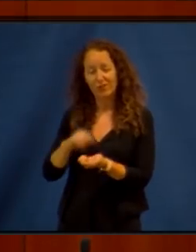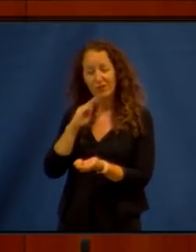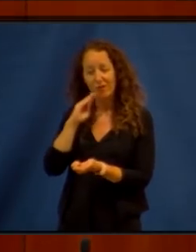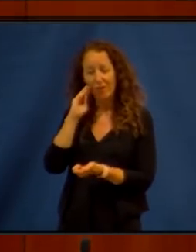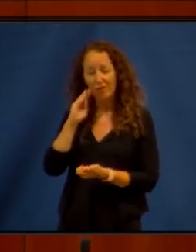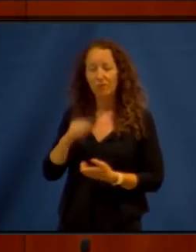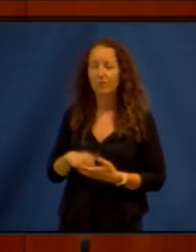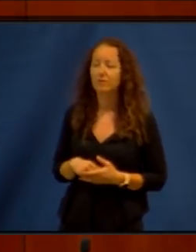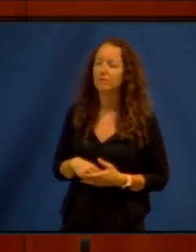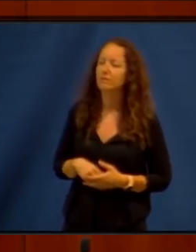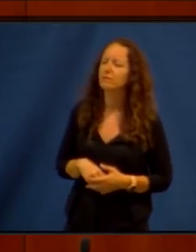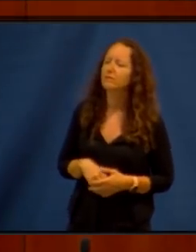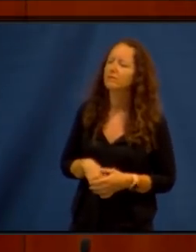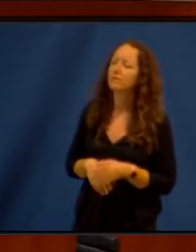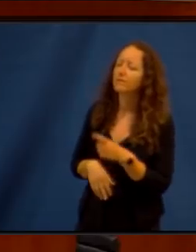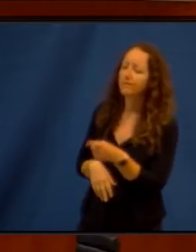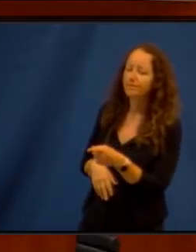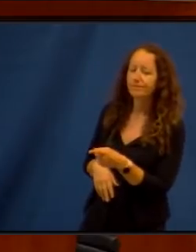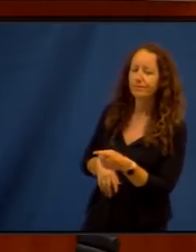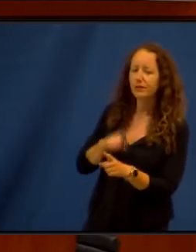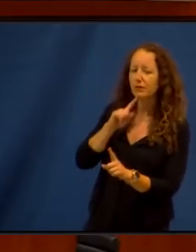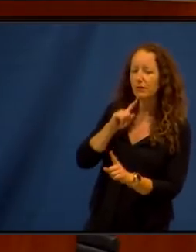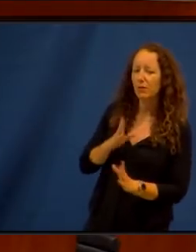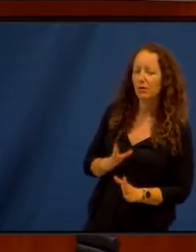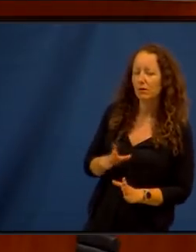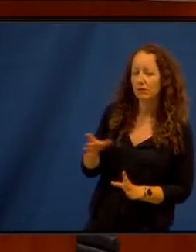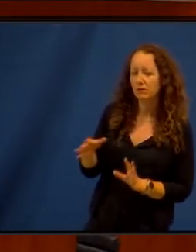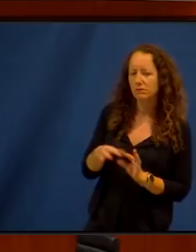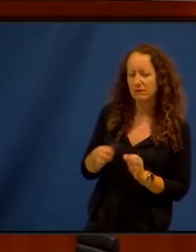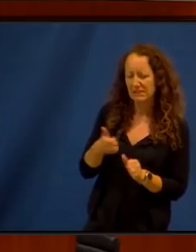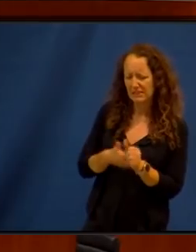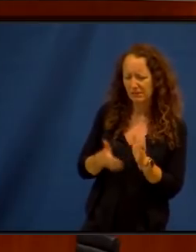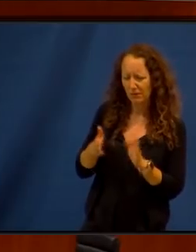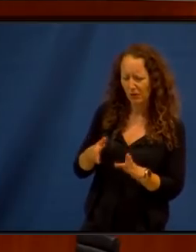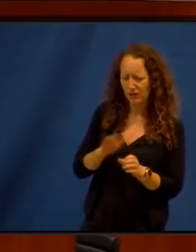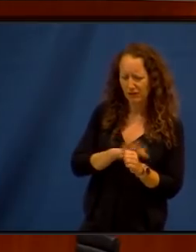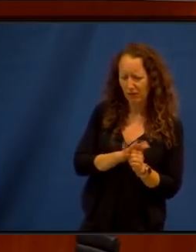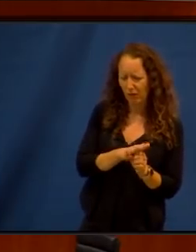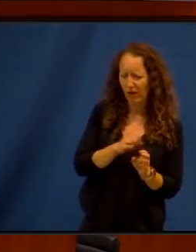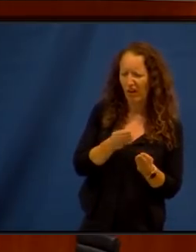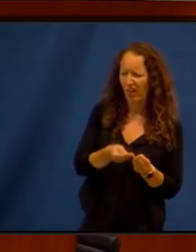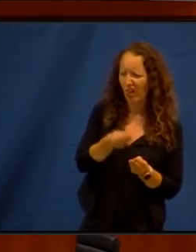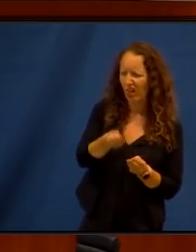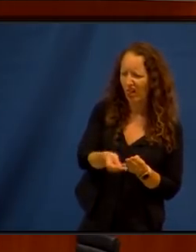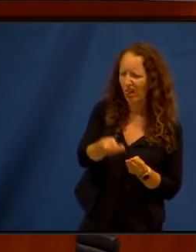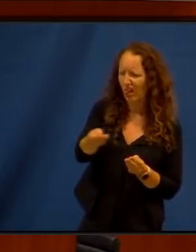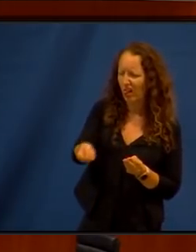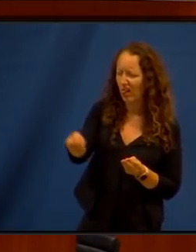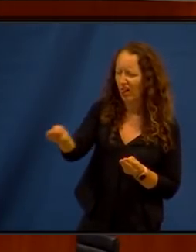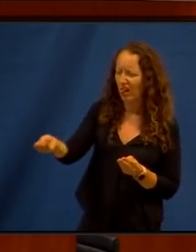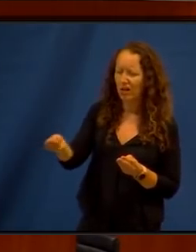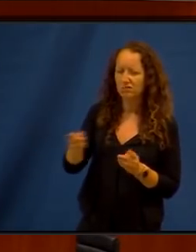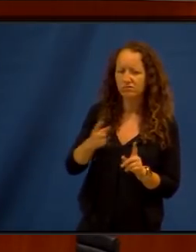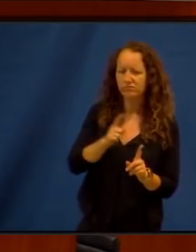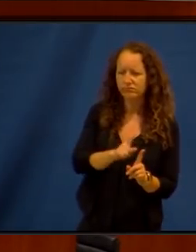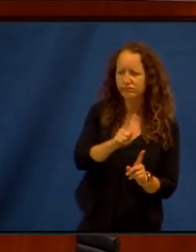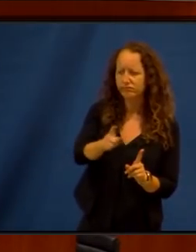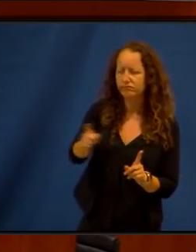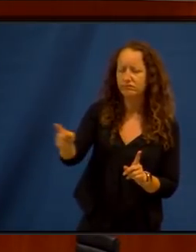But as we document each COVID infection person by person, would we not